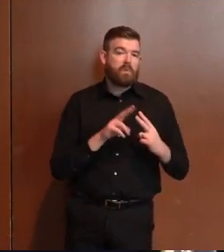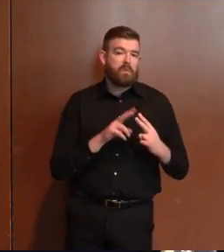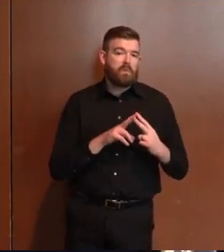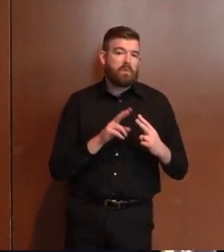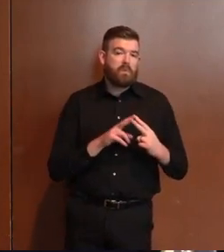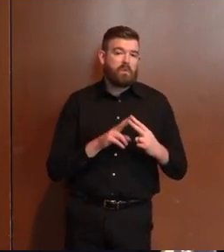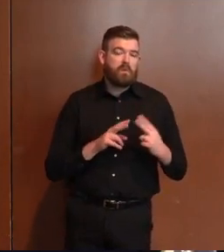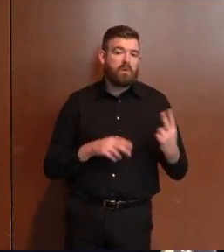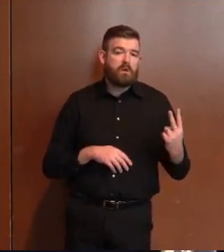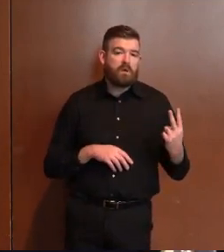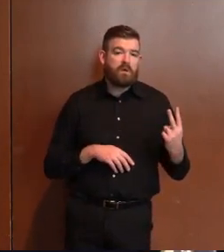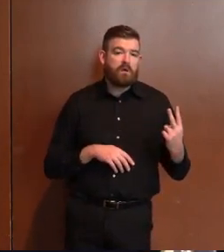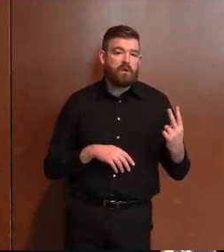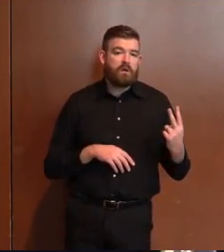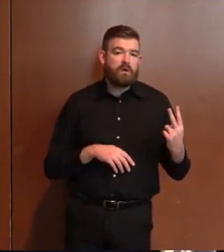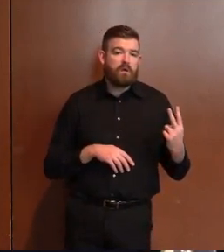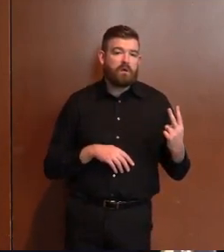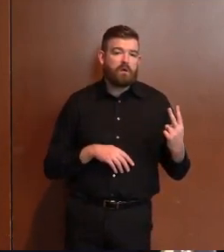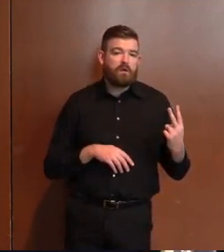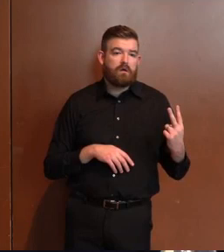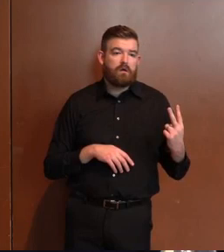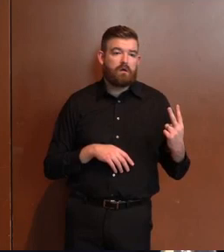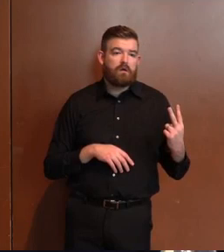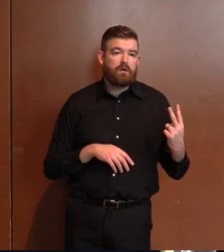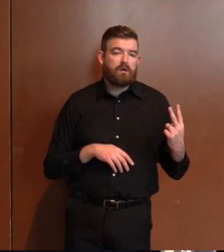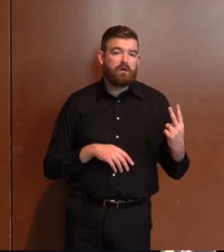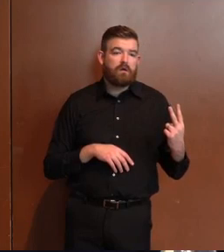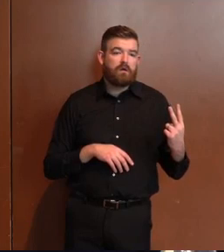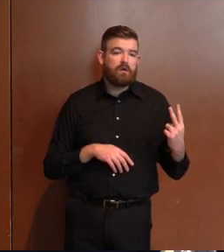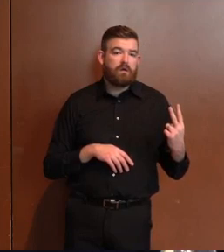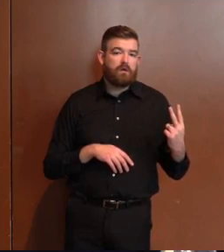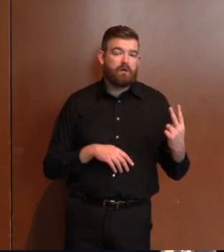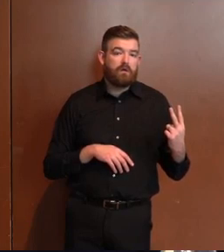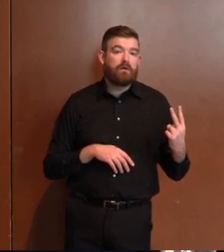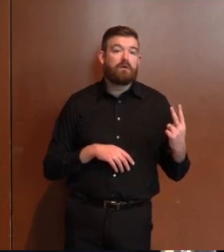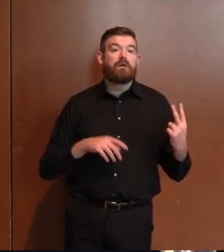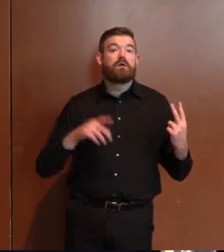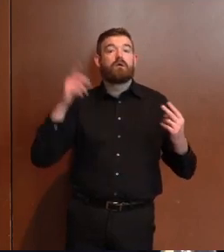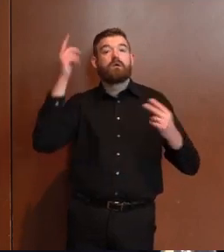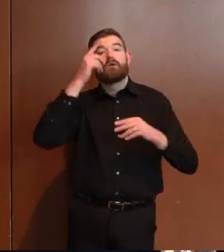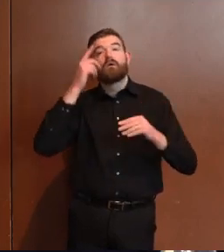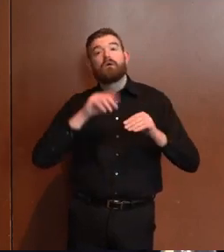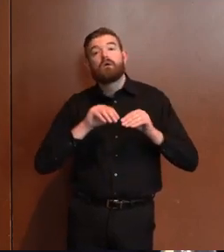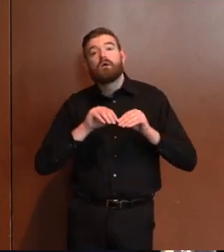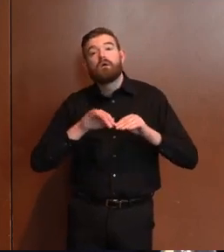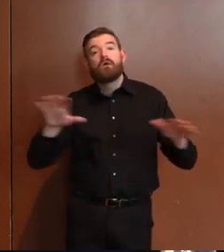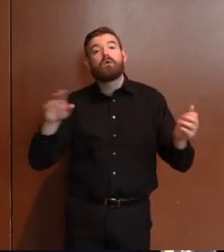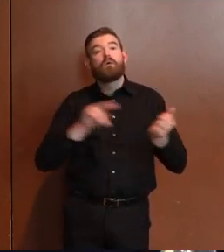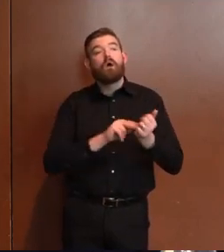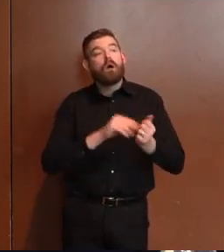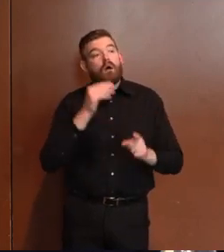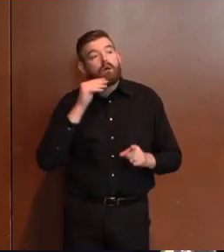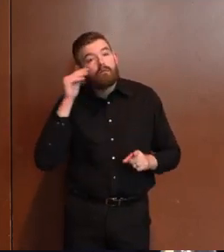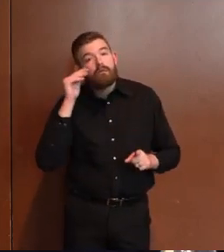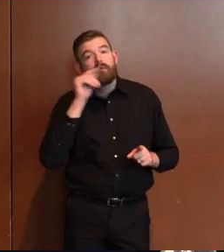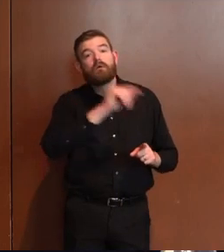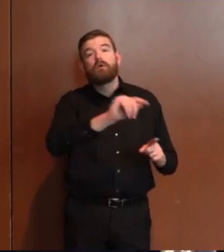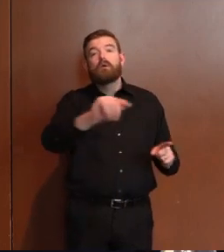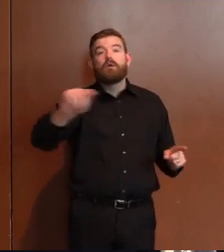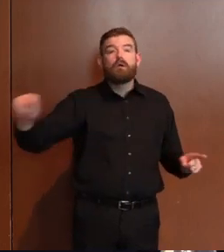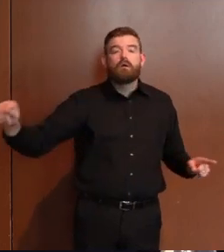and the spread that we're seeing, we are encouraging long-term care, assisted living, all residences to carry out